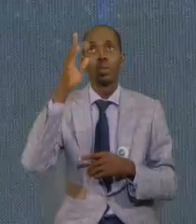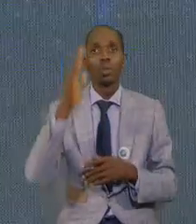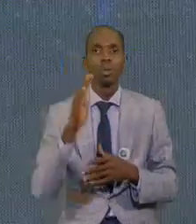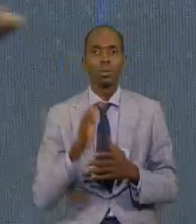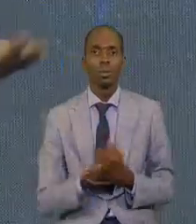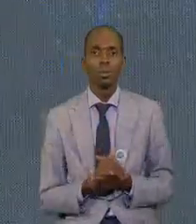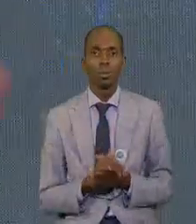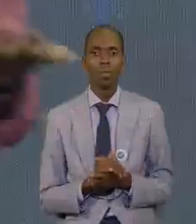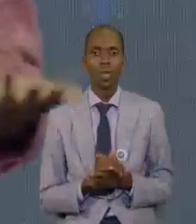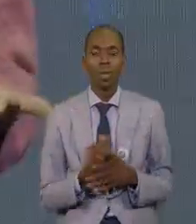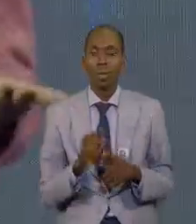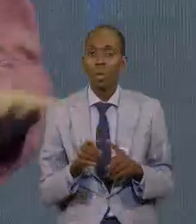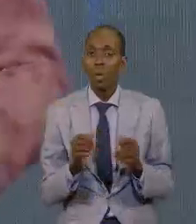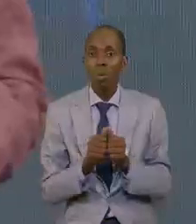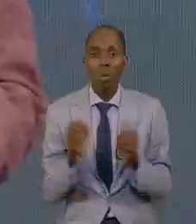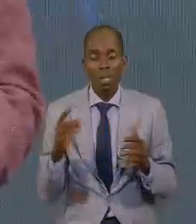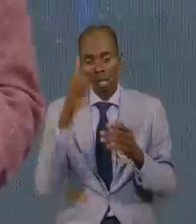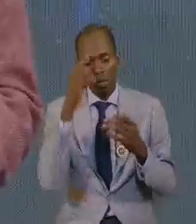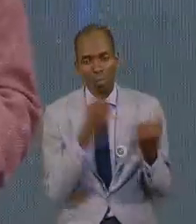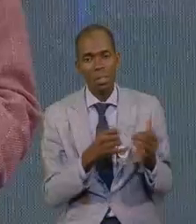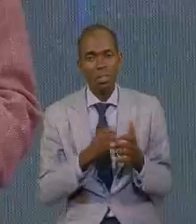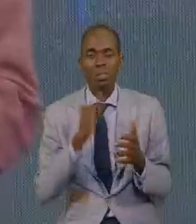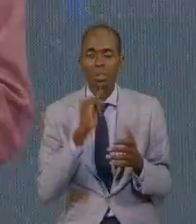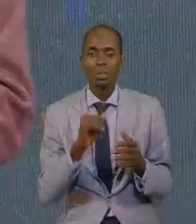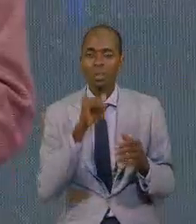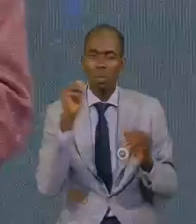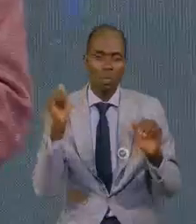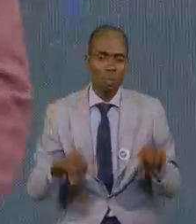But without faith, it's impossible to please him.